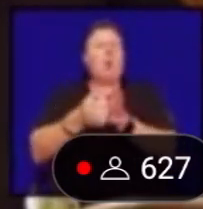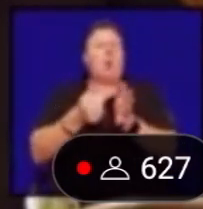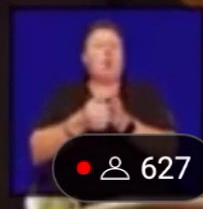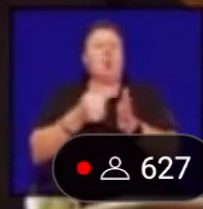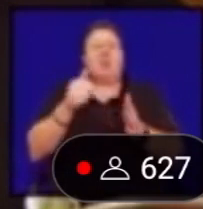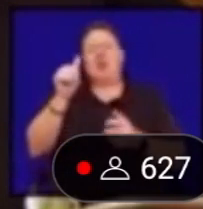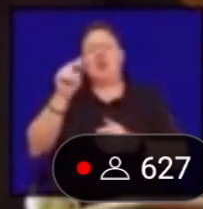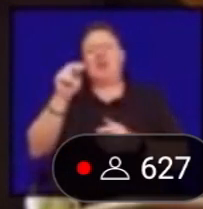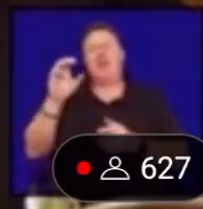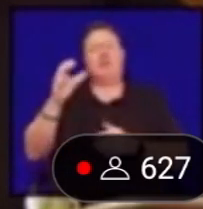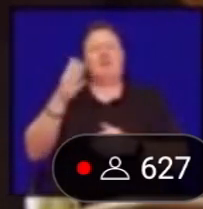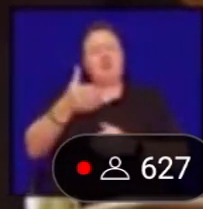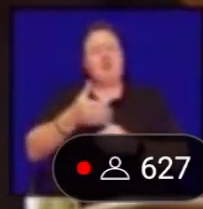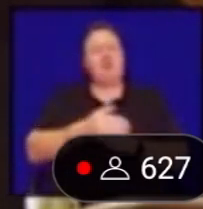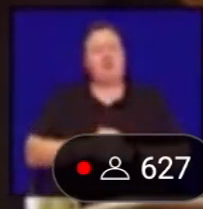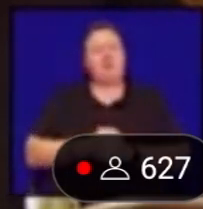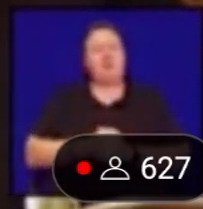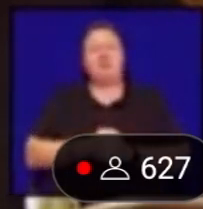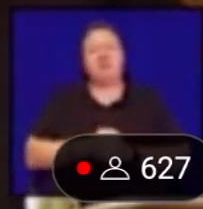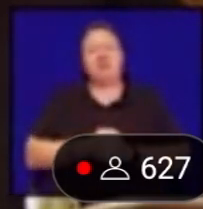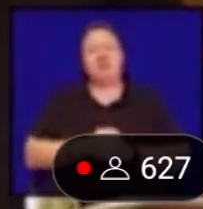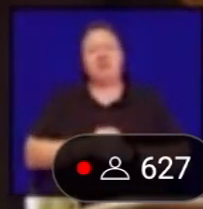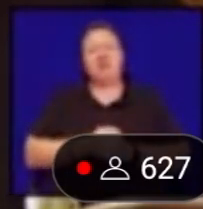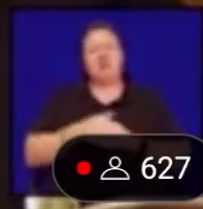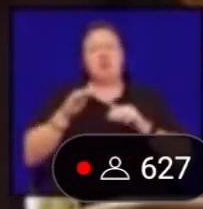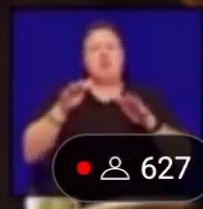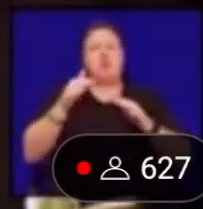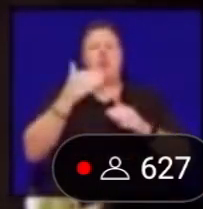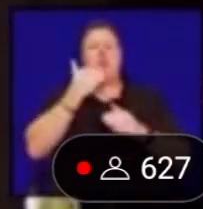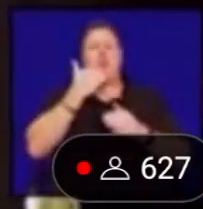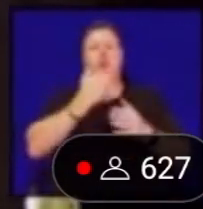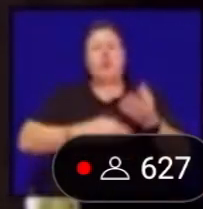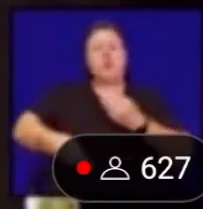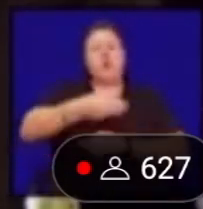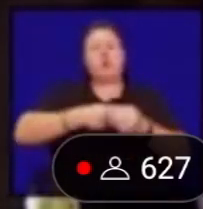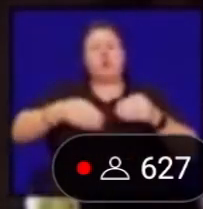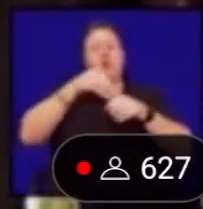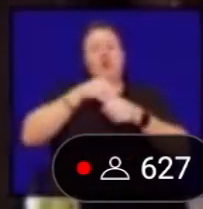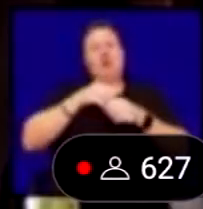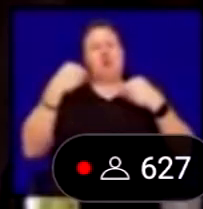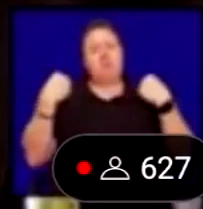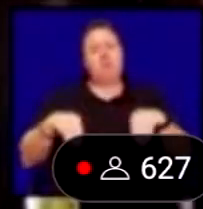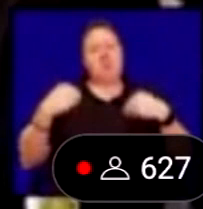party and those who have captured them in business.